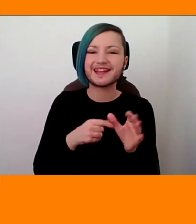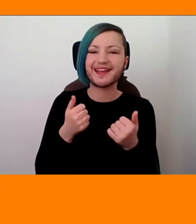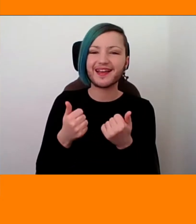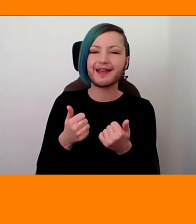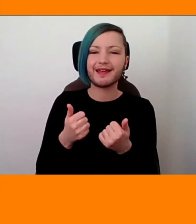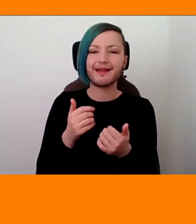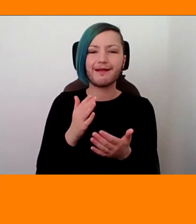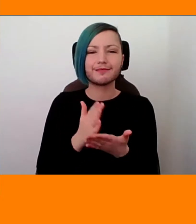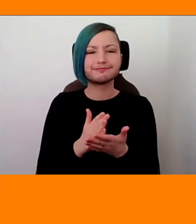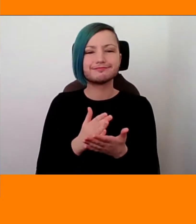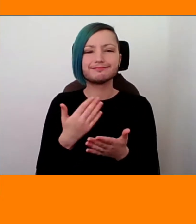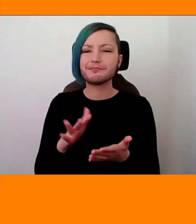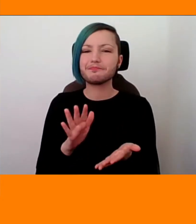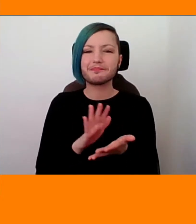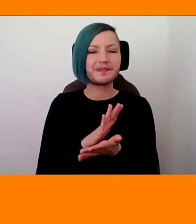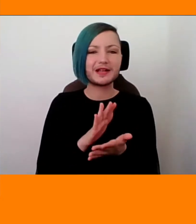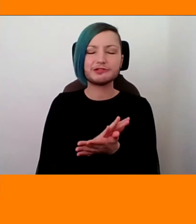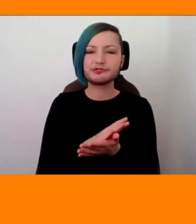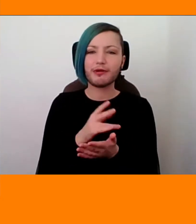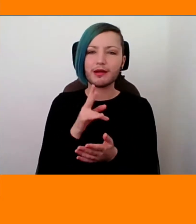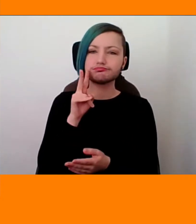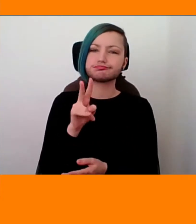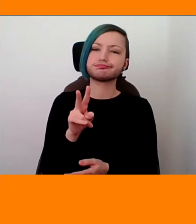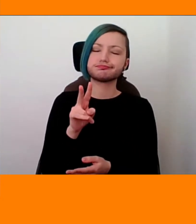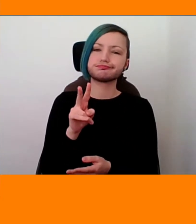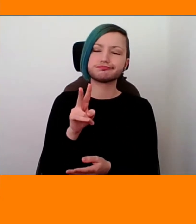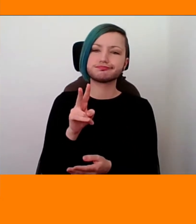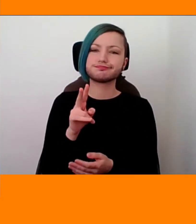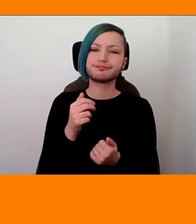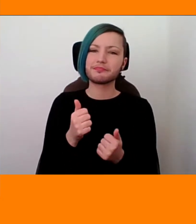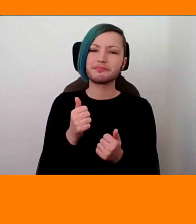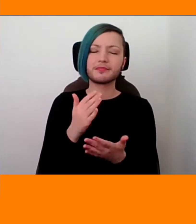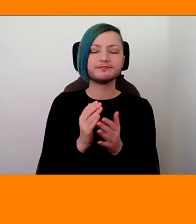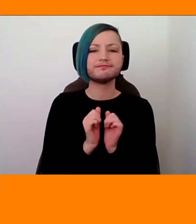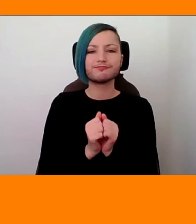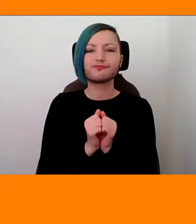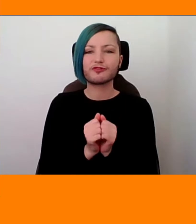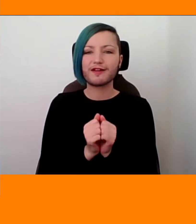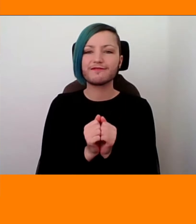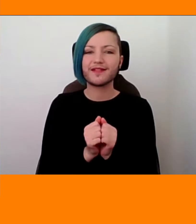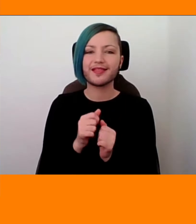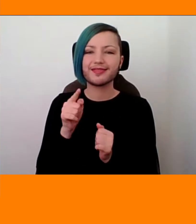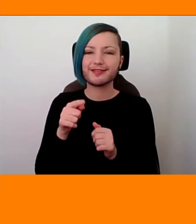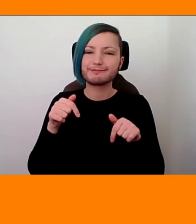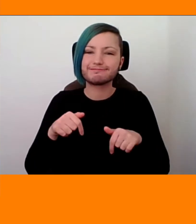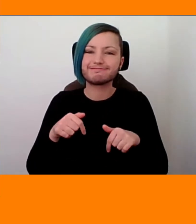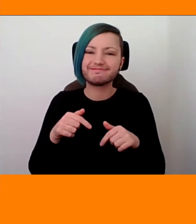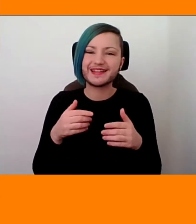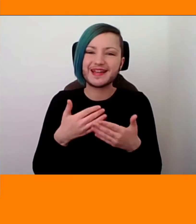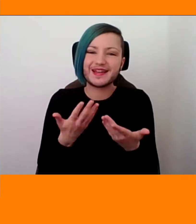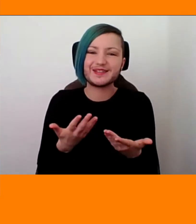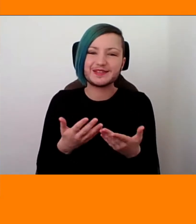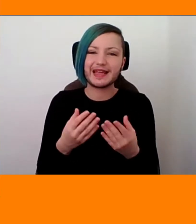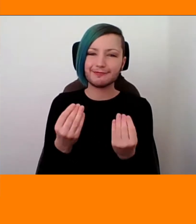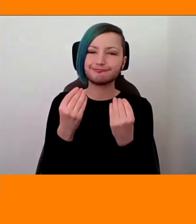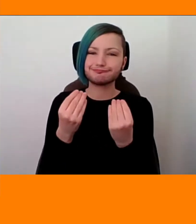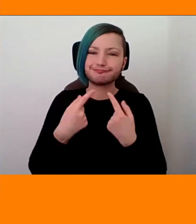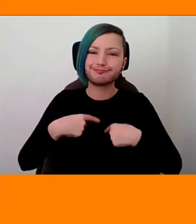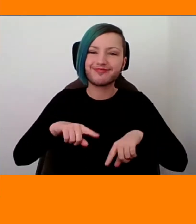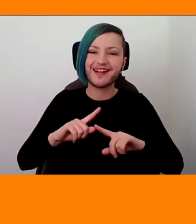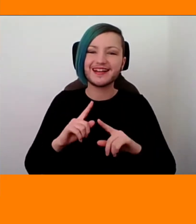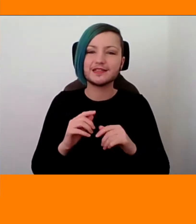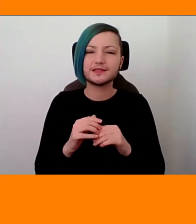I've really enjoyed listening to you, and I'm so grateful for you spending time with us to teach us